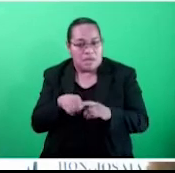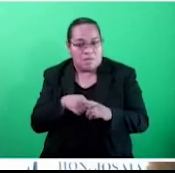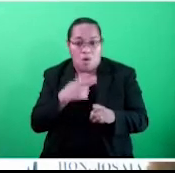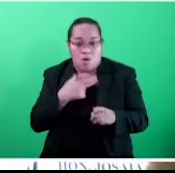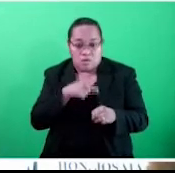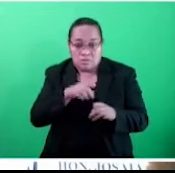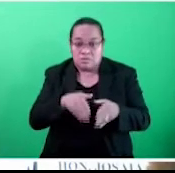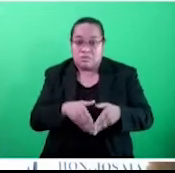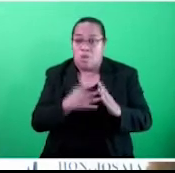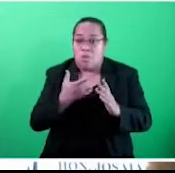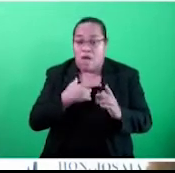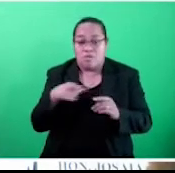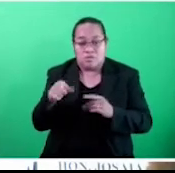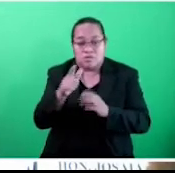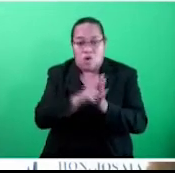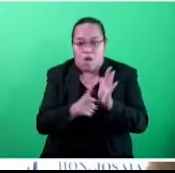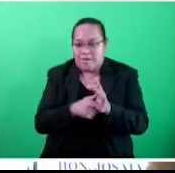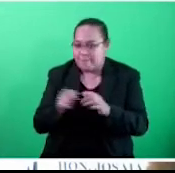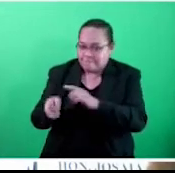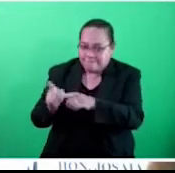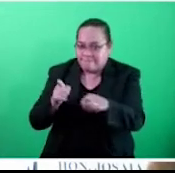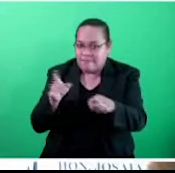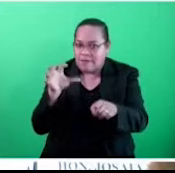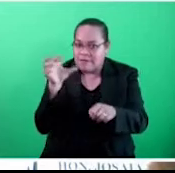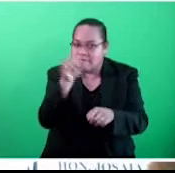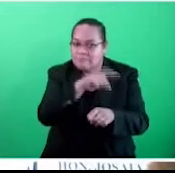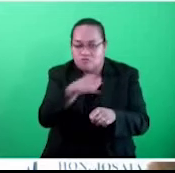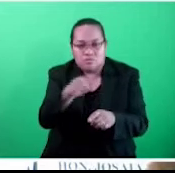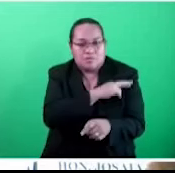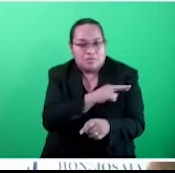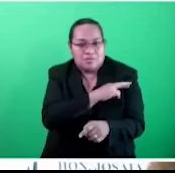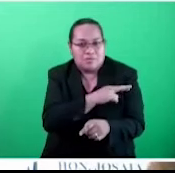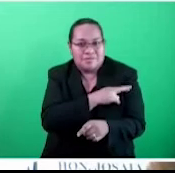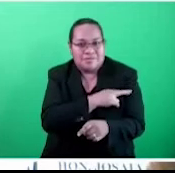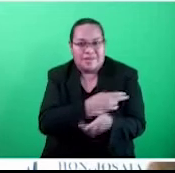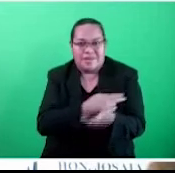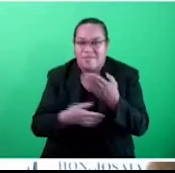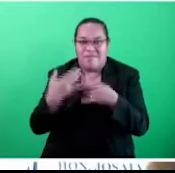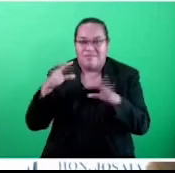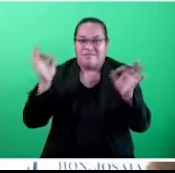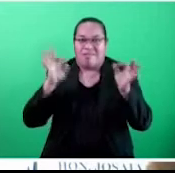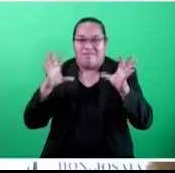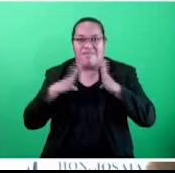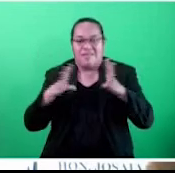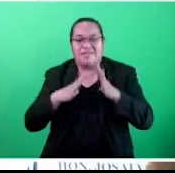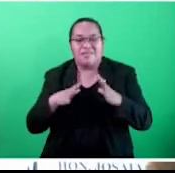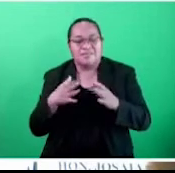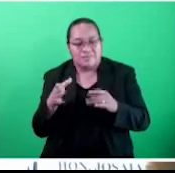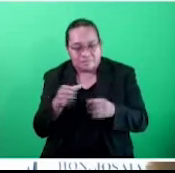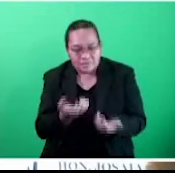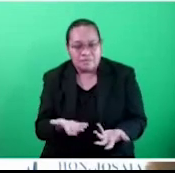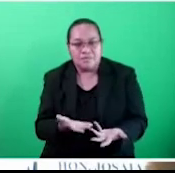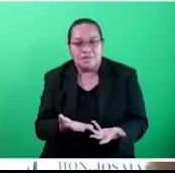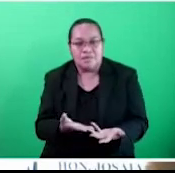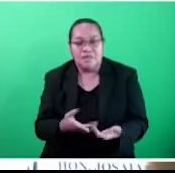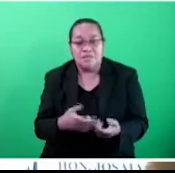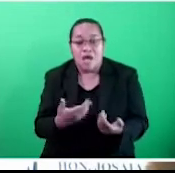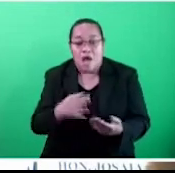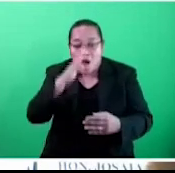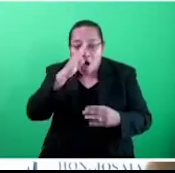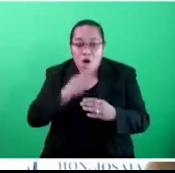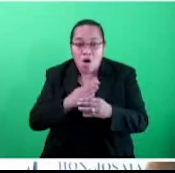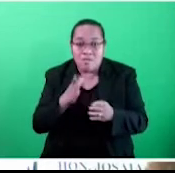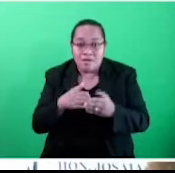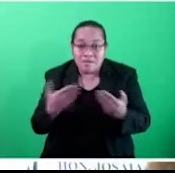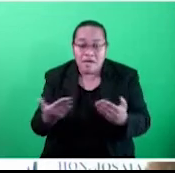to set up a similar independent body in respect to some of the other professionals. We have said in the past we'll do that. but we hope to get